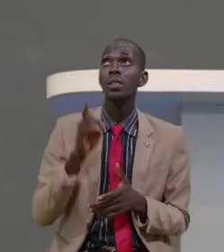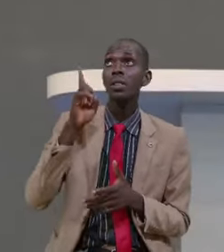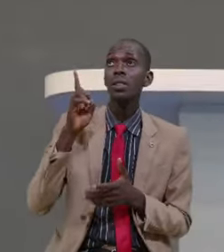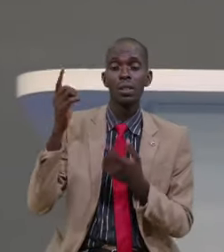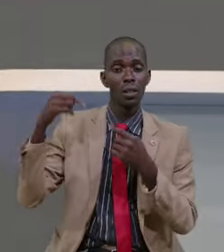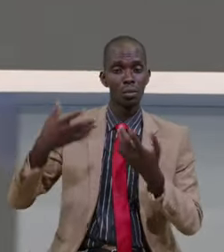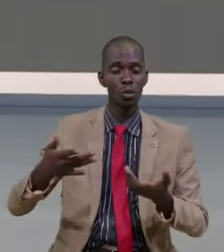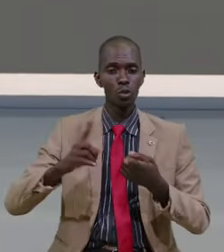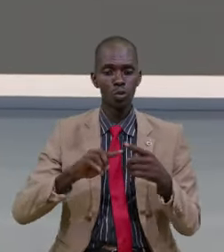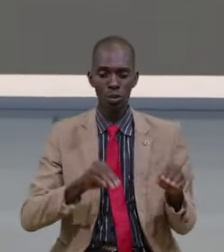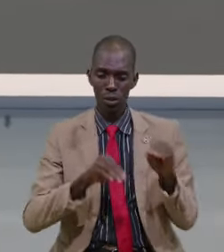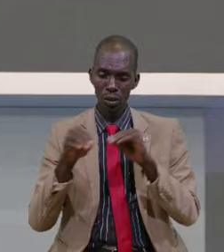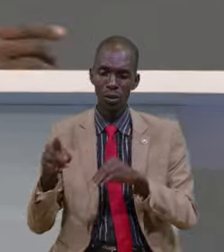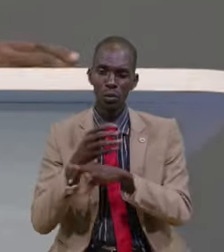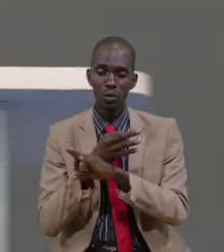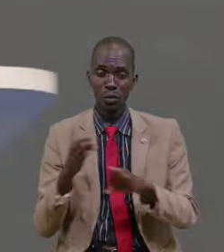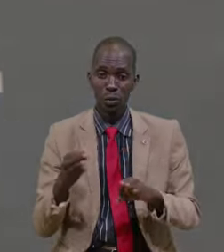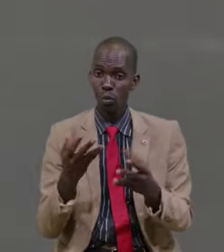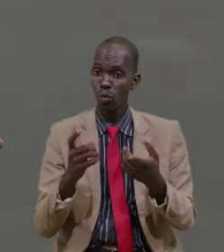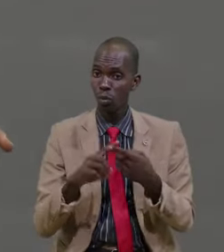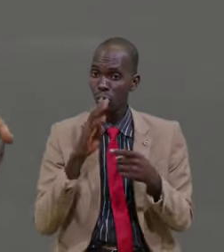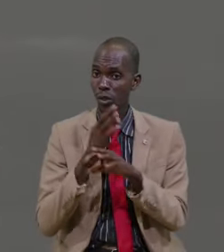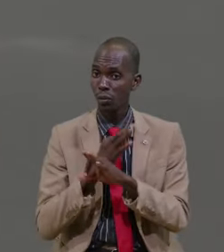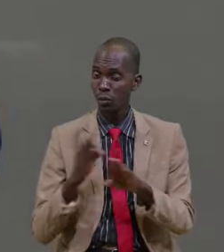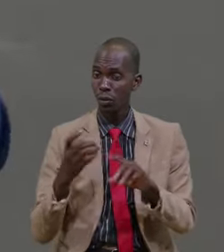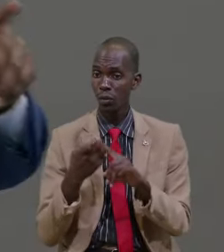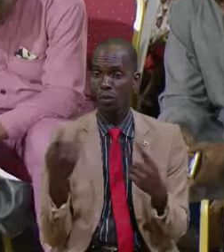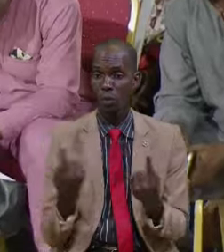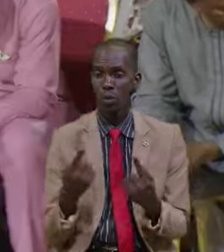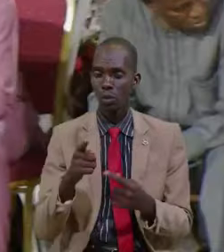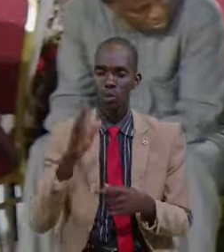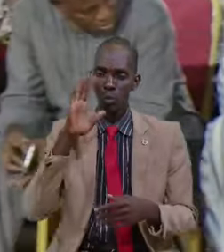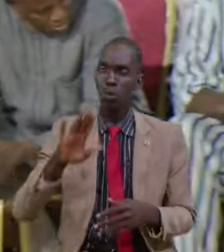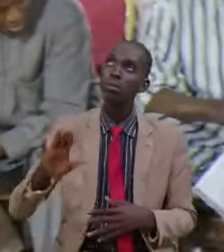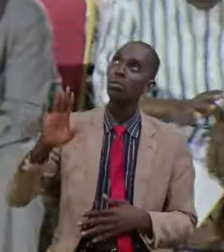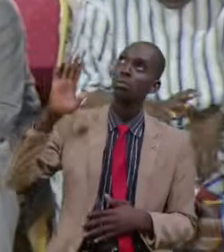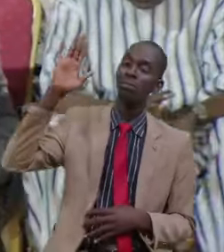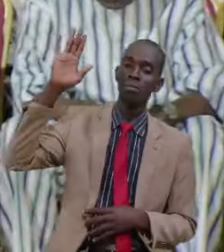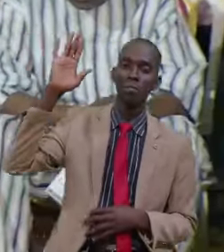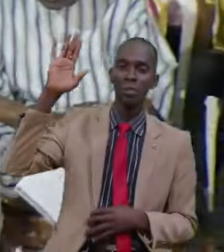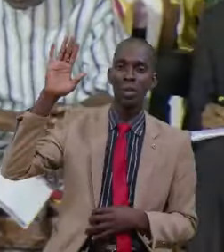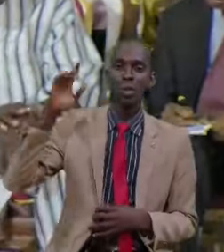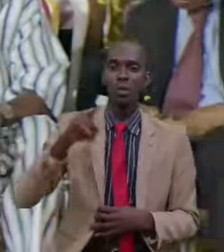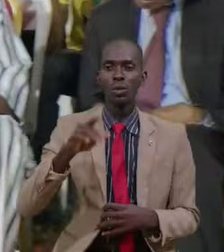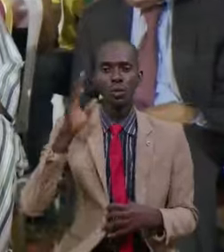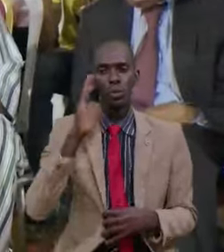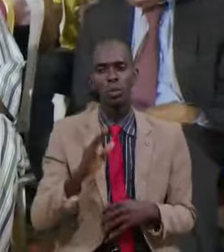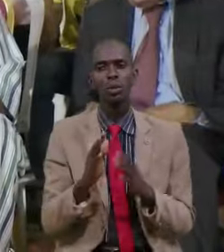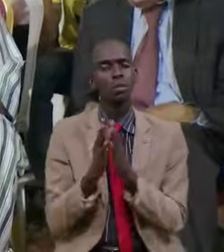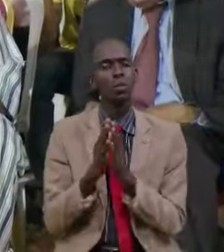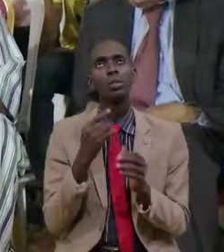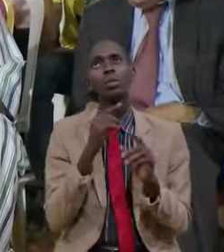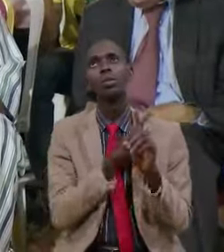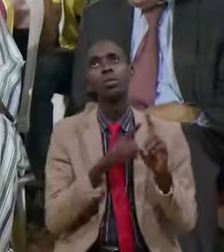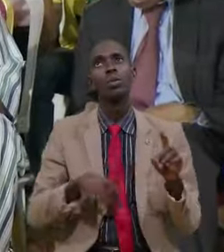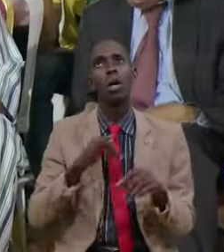free. Raise up that hand and you're telling the Lord, I know you're the only one that can set me free